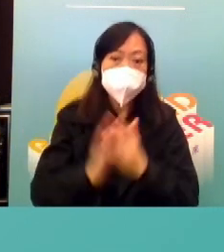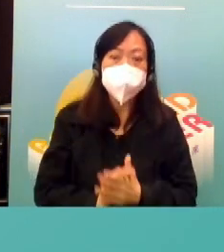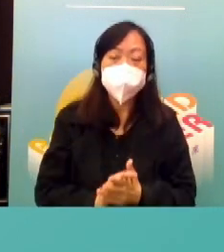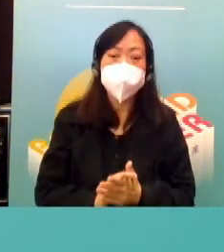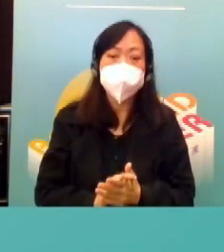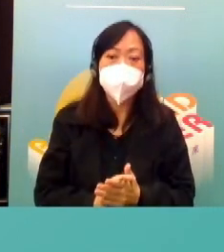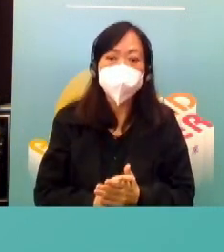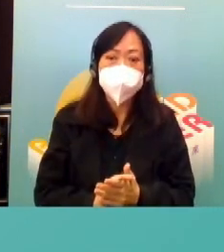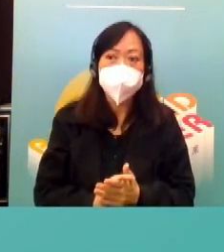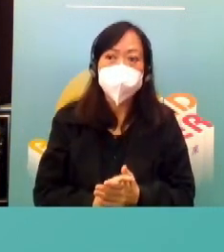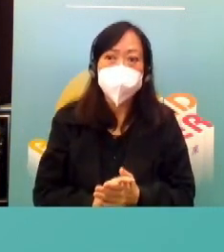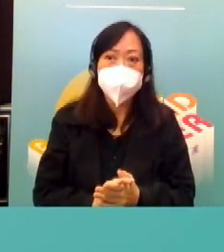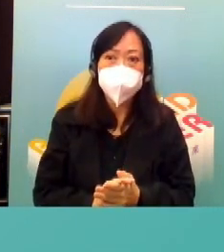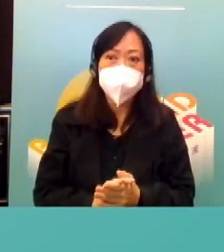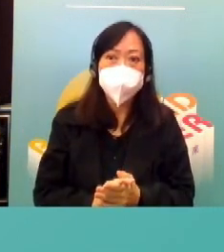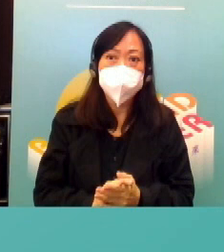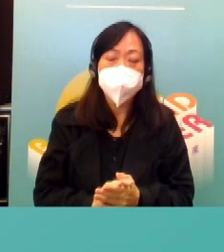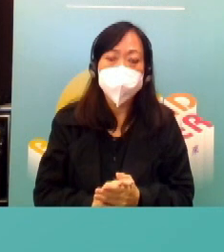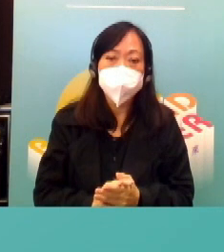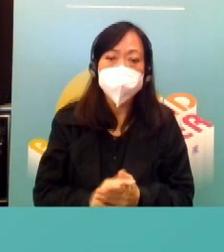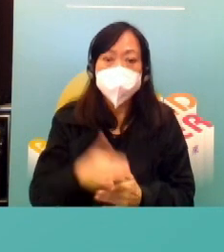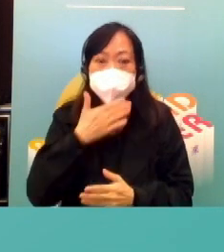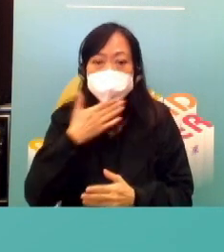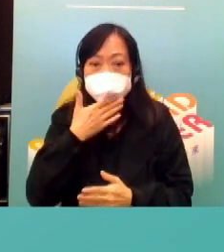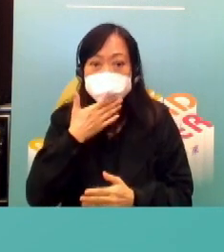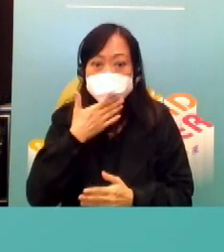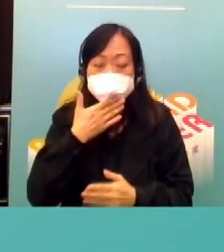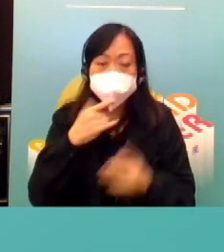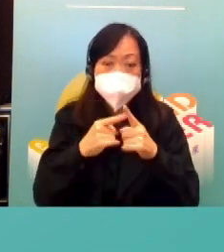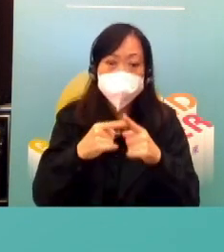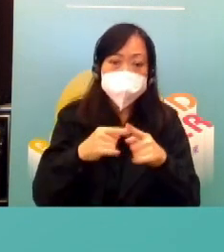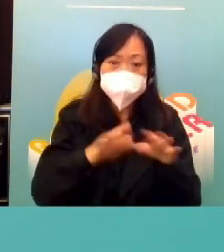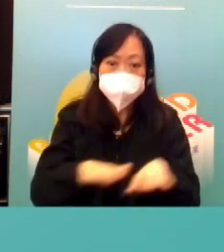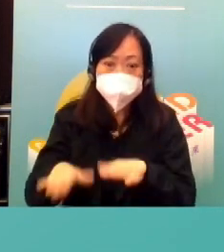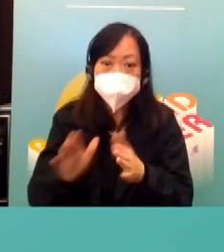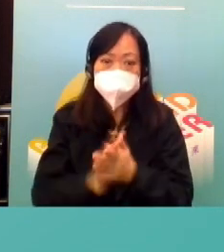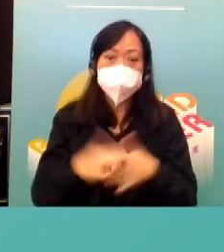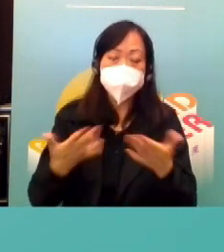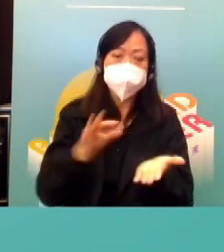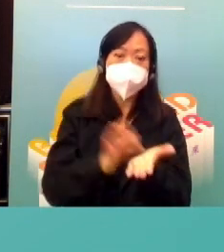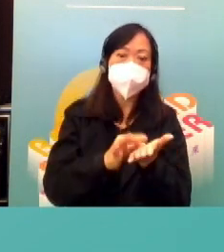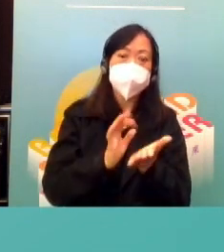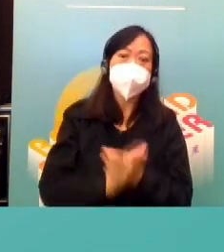teenagers and children. And the sister said that